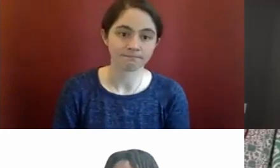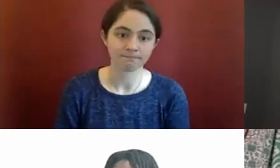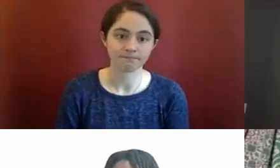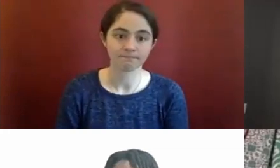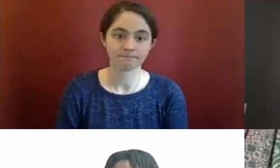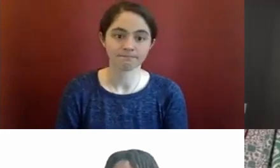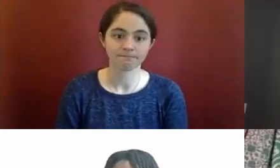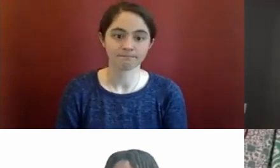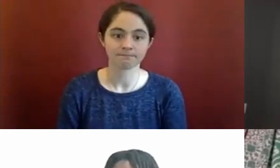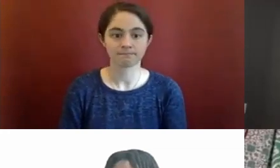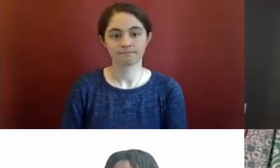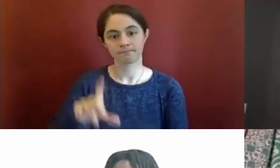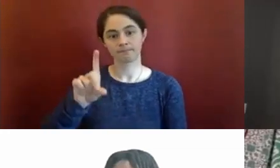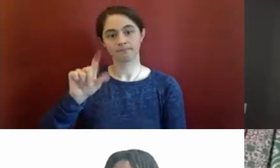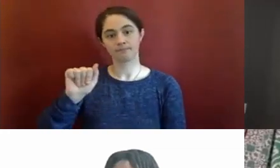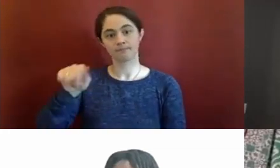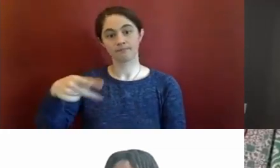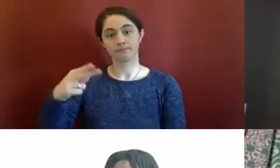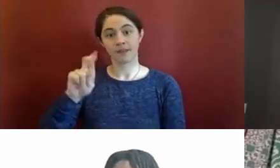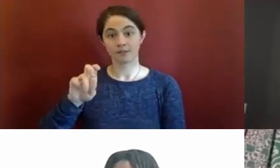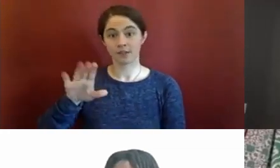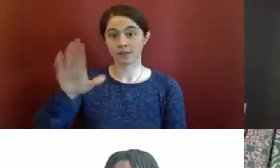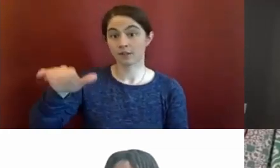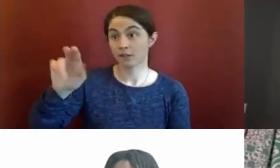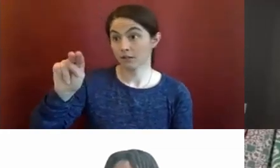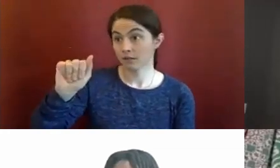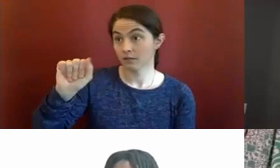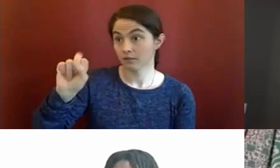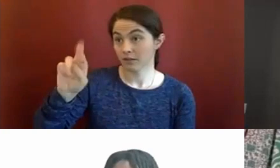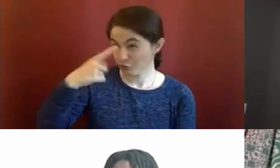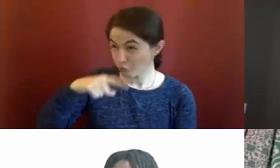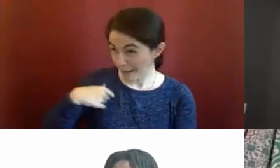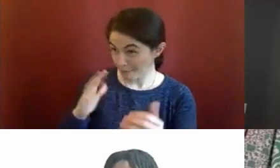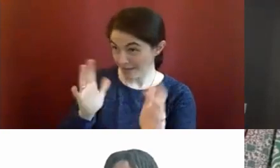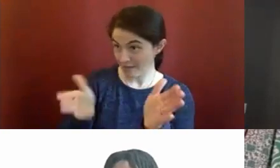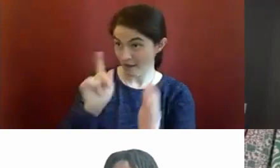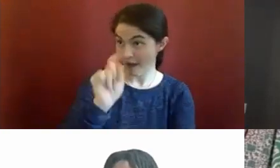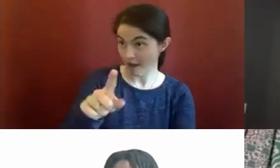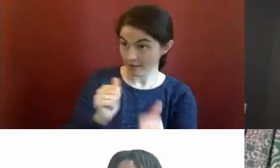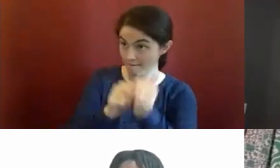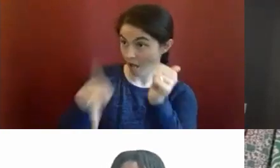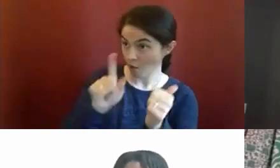Can I ask a follow-up question, Asra? Yes, go ahead. Awesome.